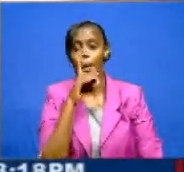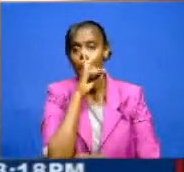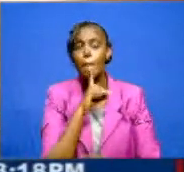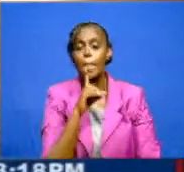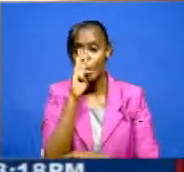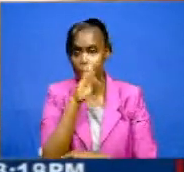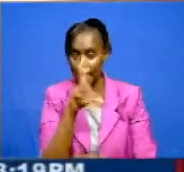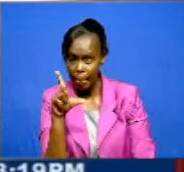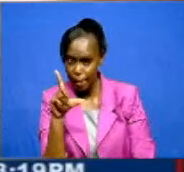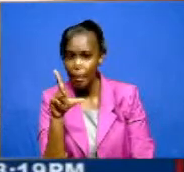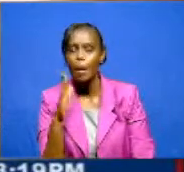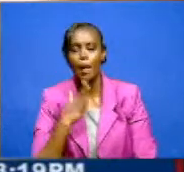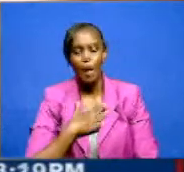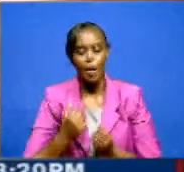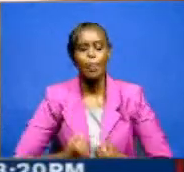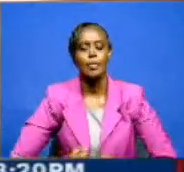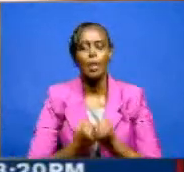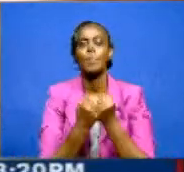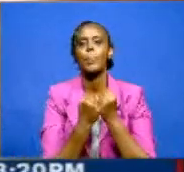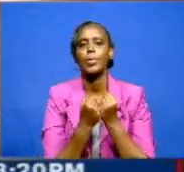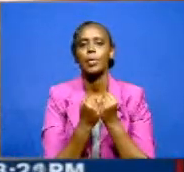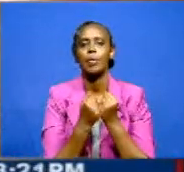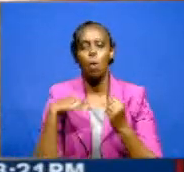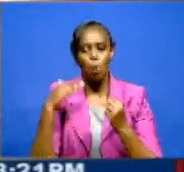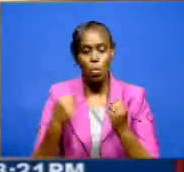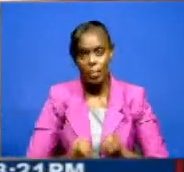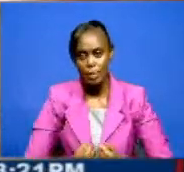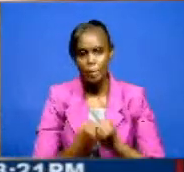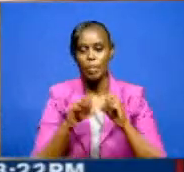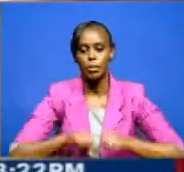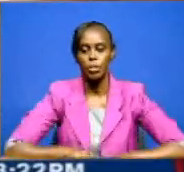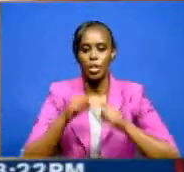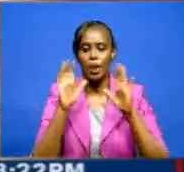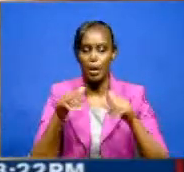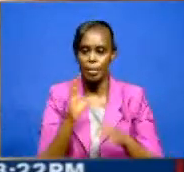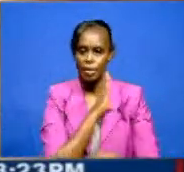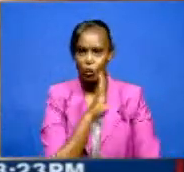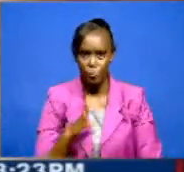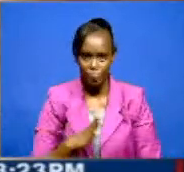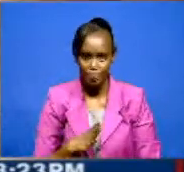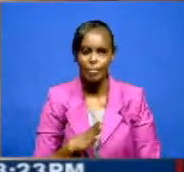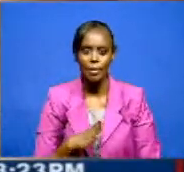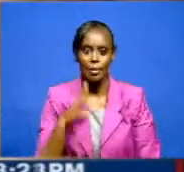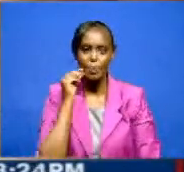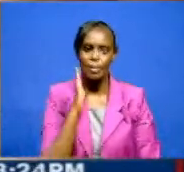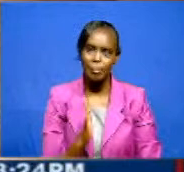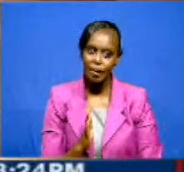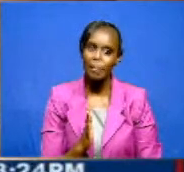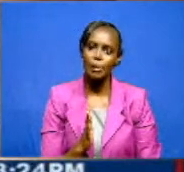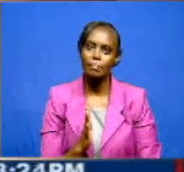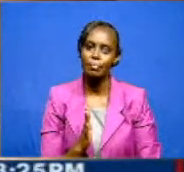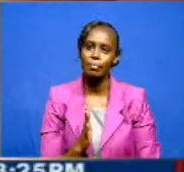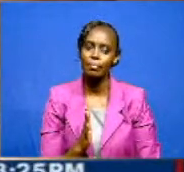bill, I support, and I have already supported as chair of Agriculture Committee. And Mr. Speaker,